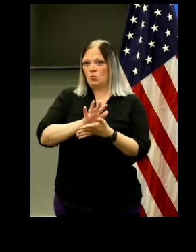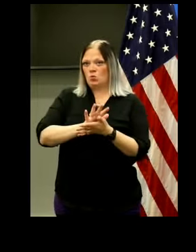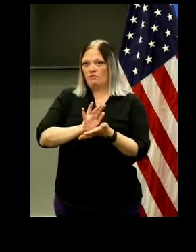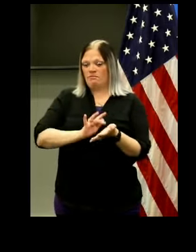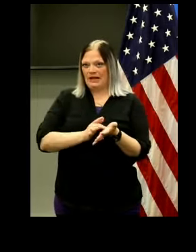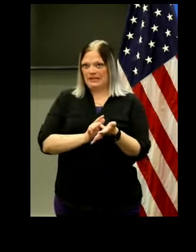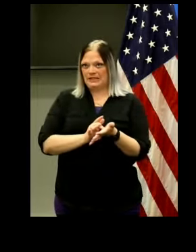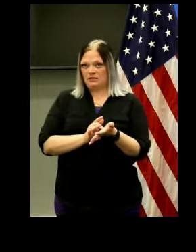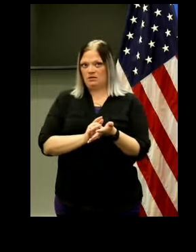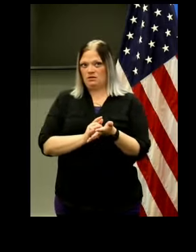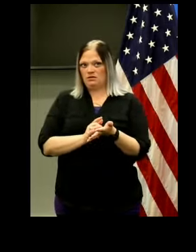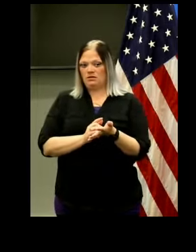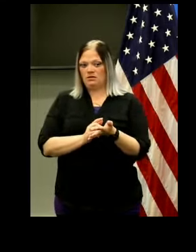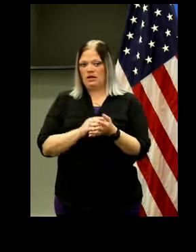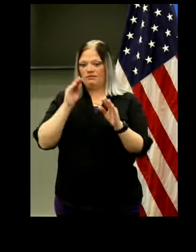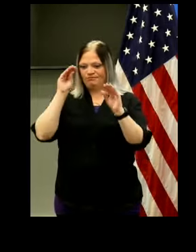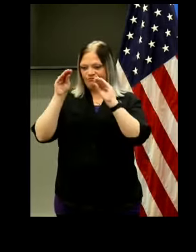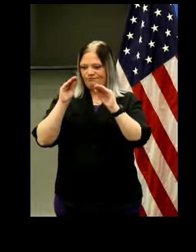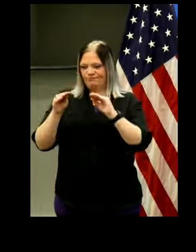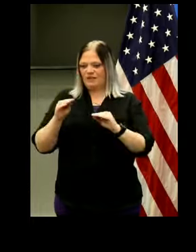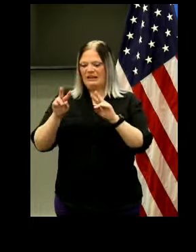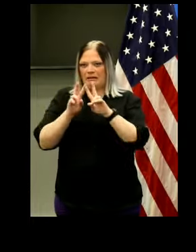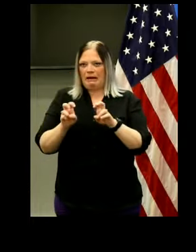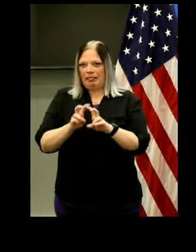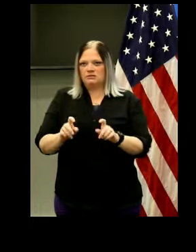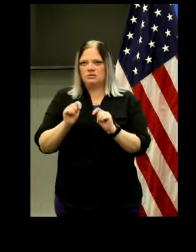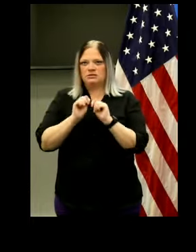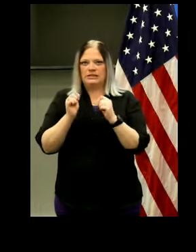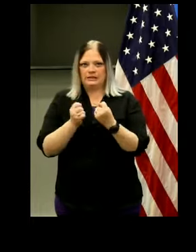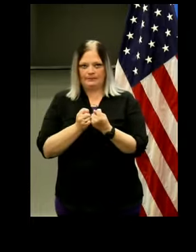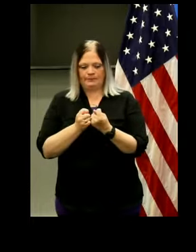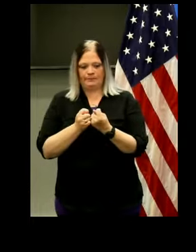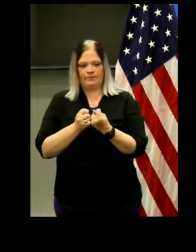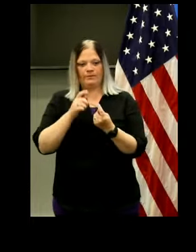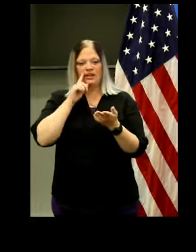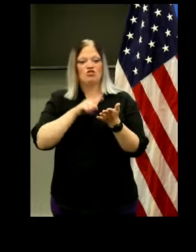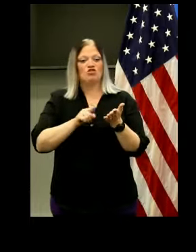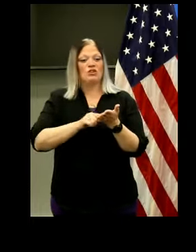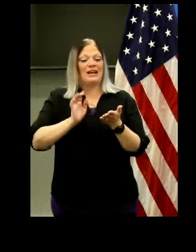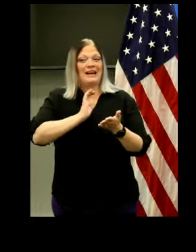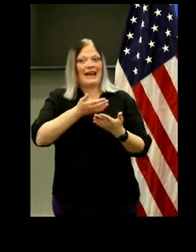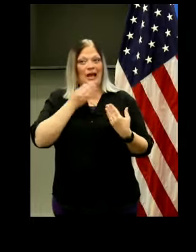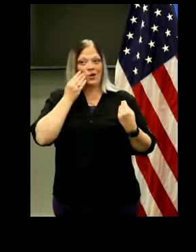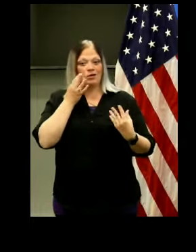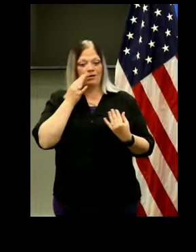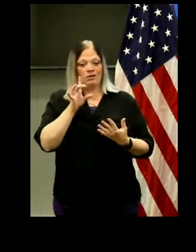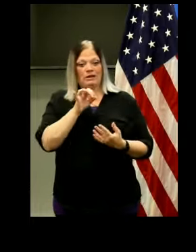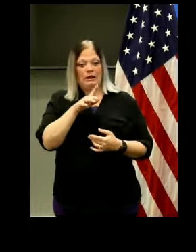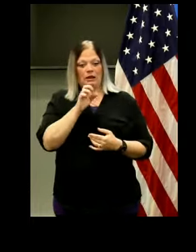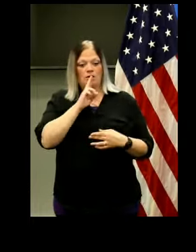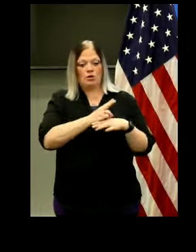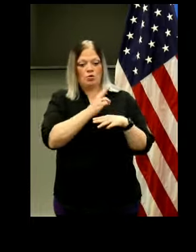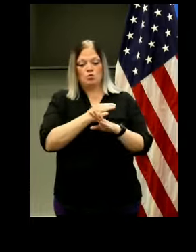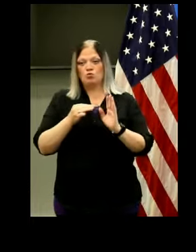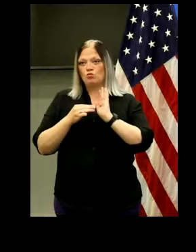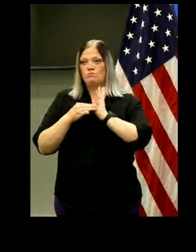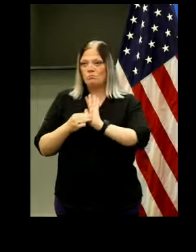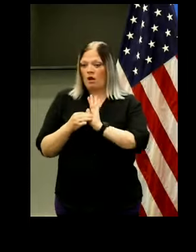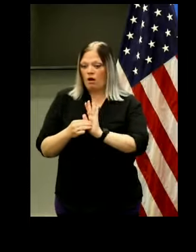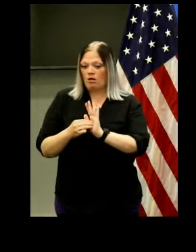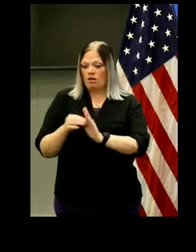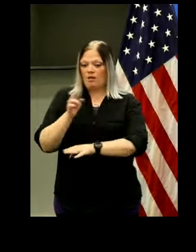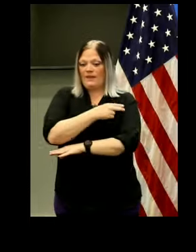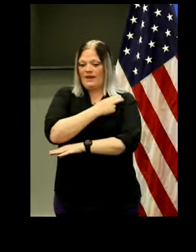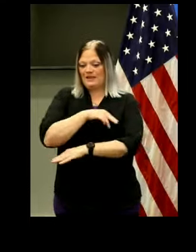has assembled this analytics team that has looked at our data and used that to model what our